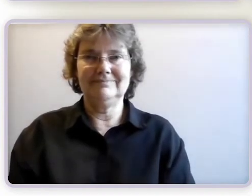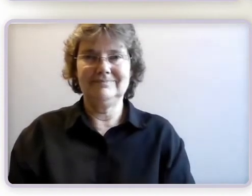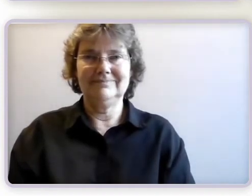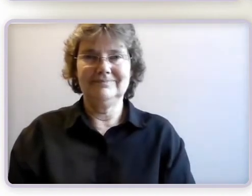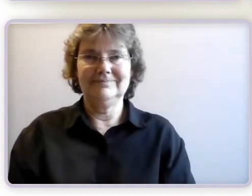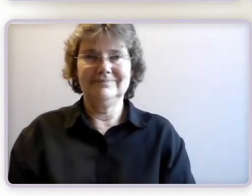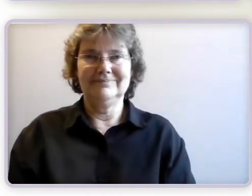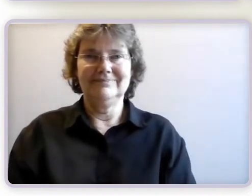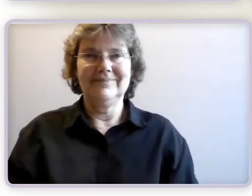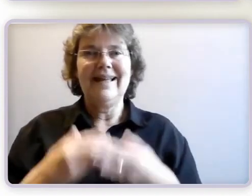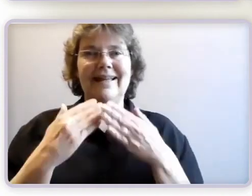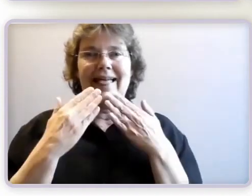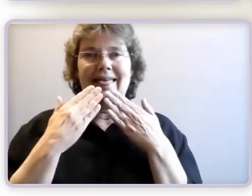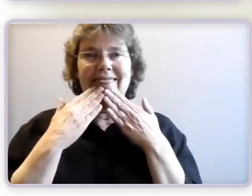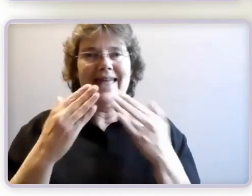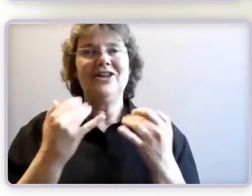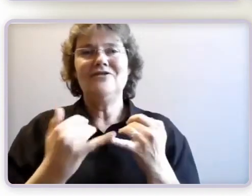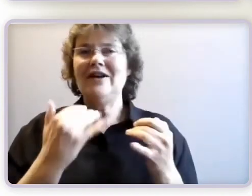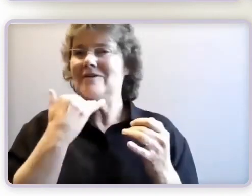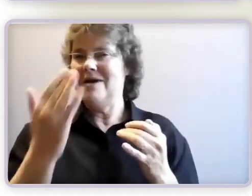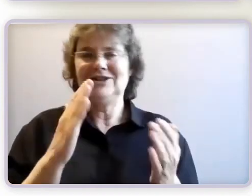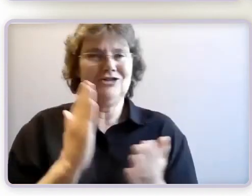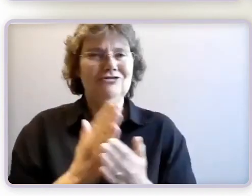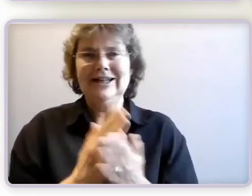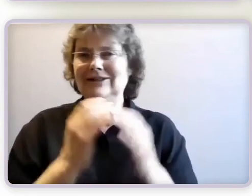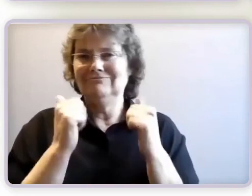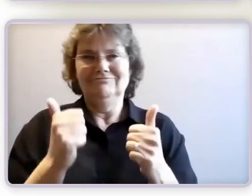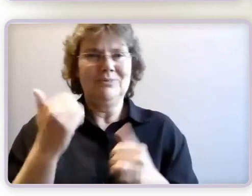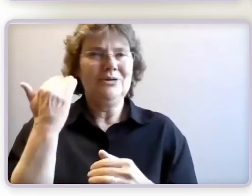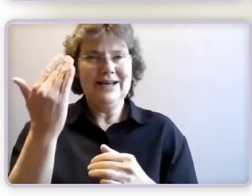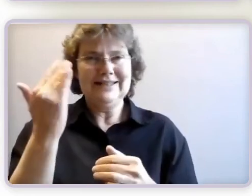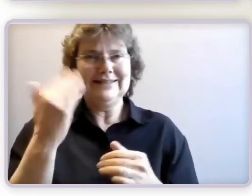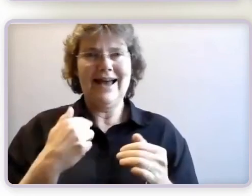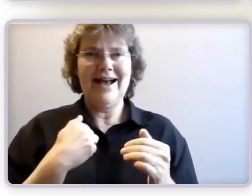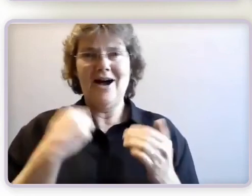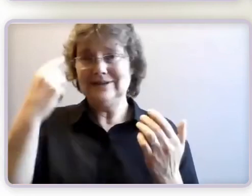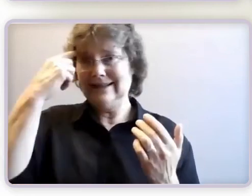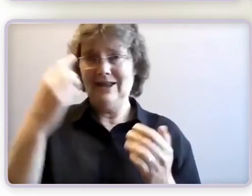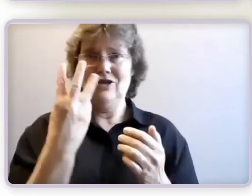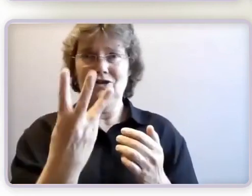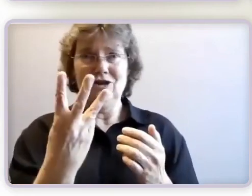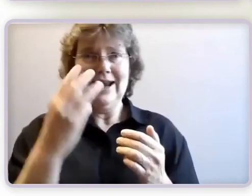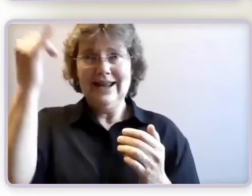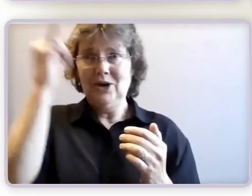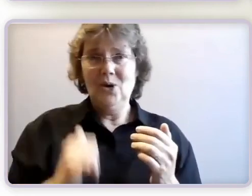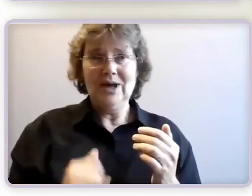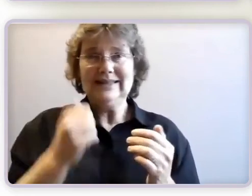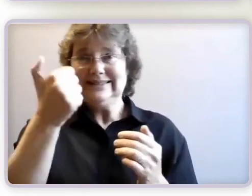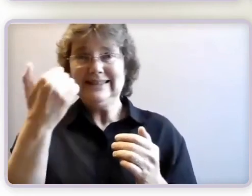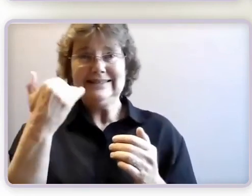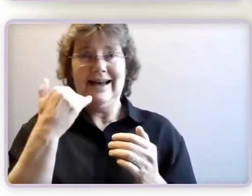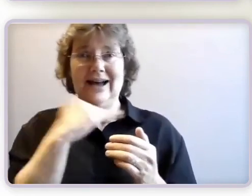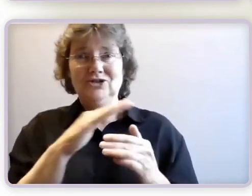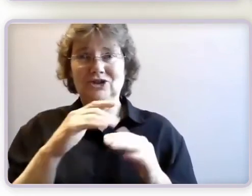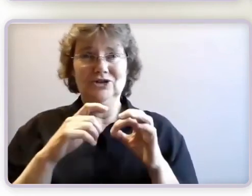Well, thank you very much. That was really, really good. And I was just thinking, 3 lawyers, 600 requests. Wow. I think